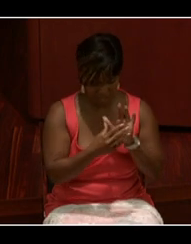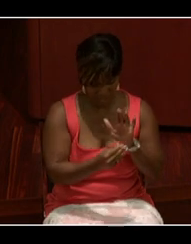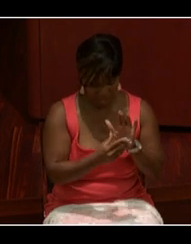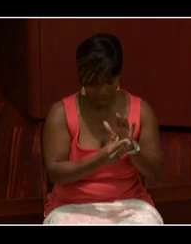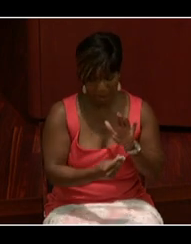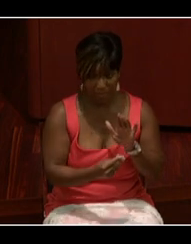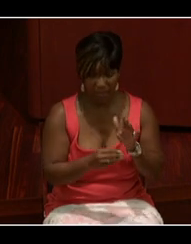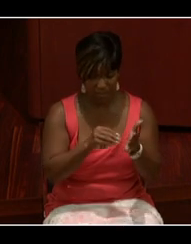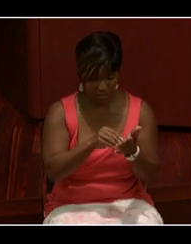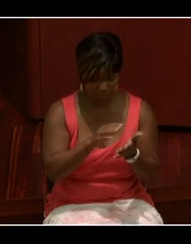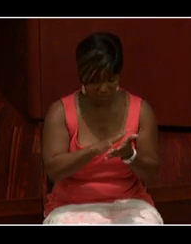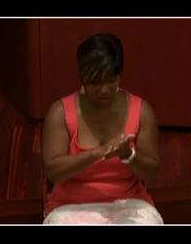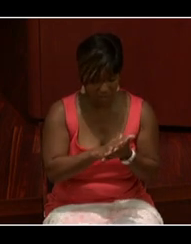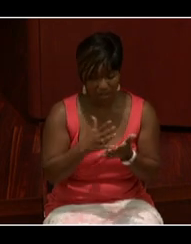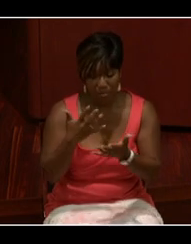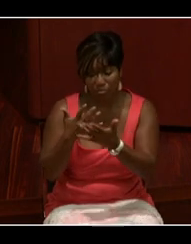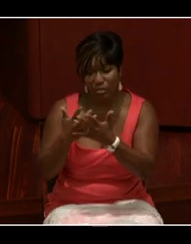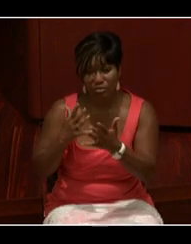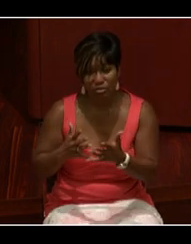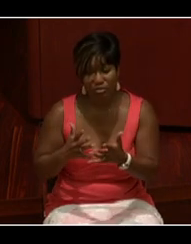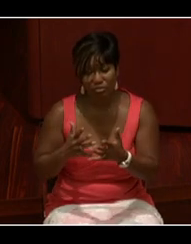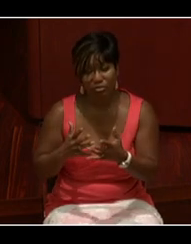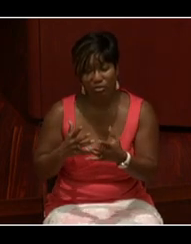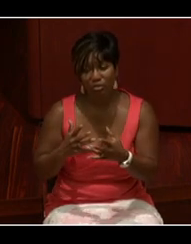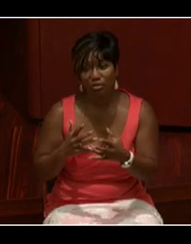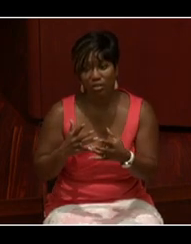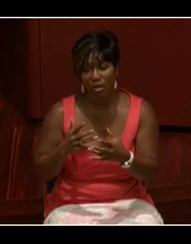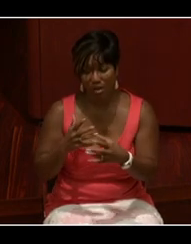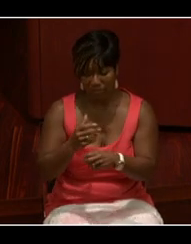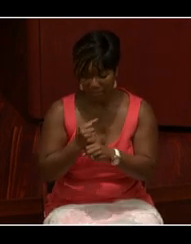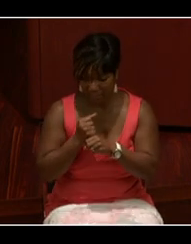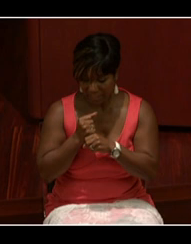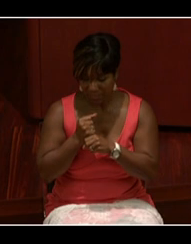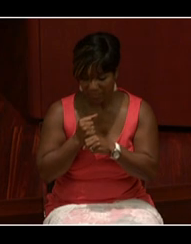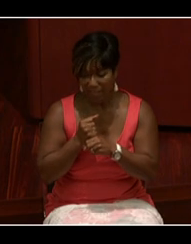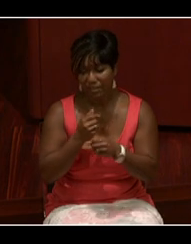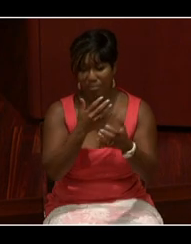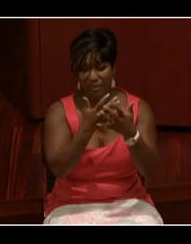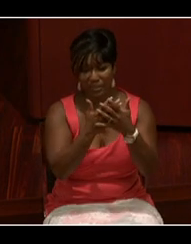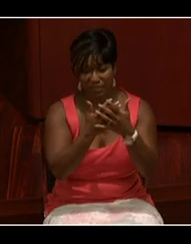series Record of Prisoners Received at U.S. Penitentiary on McNeil Island.